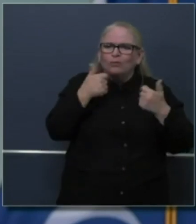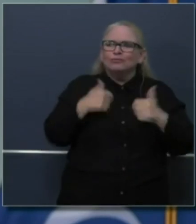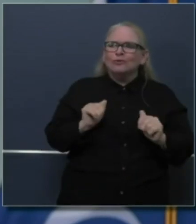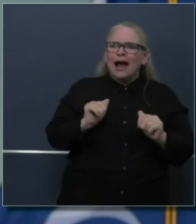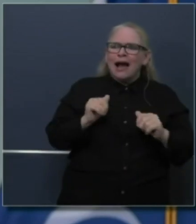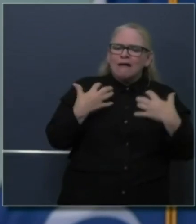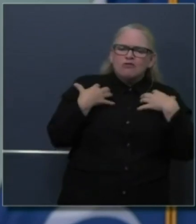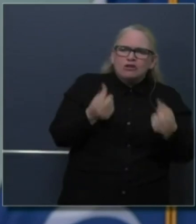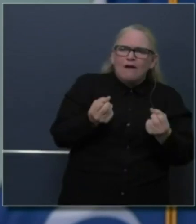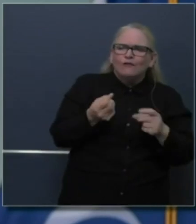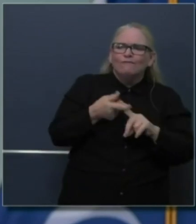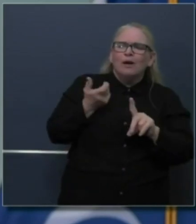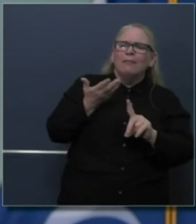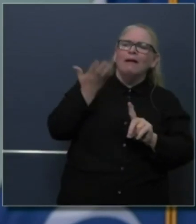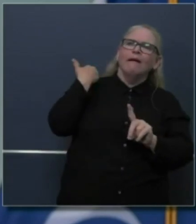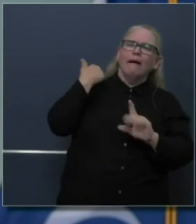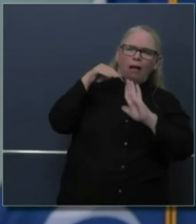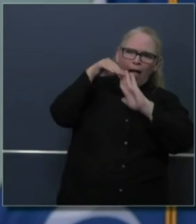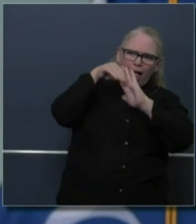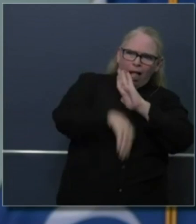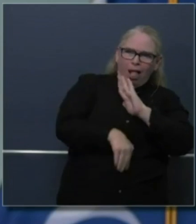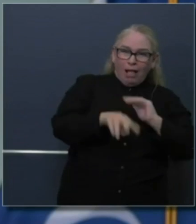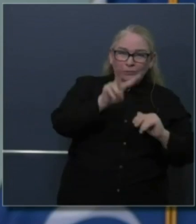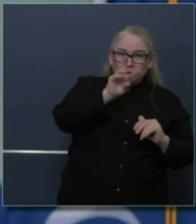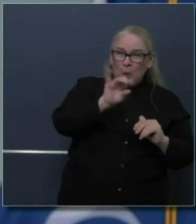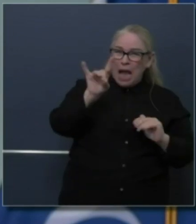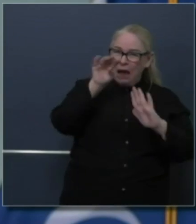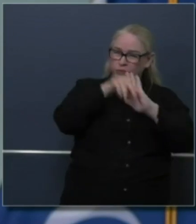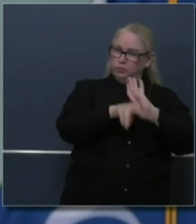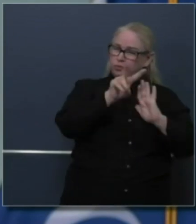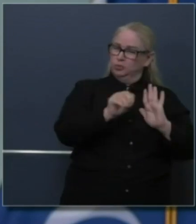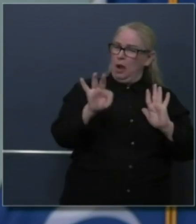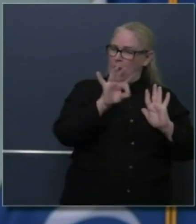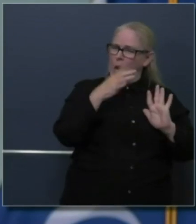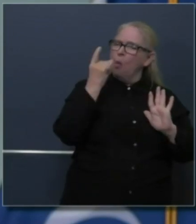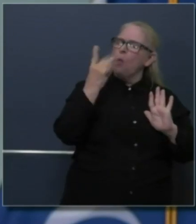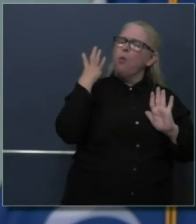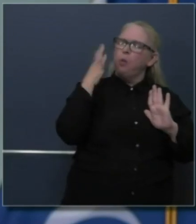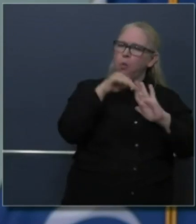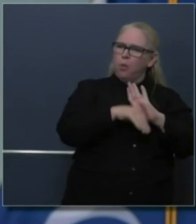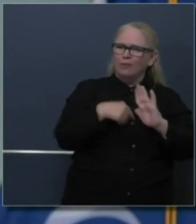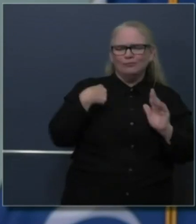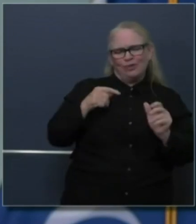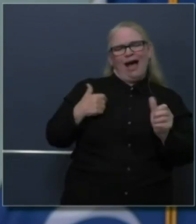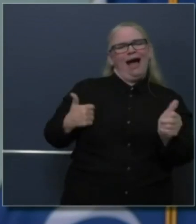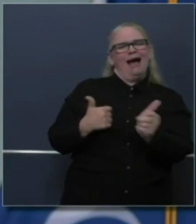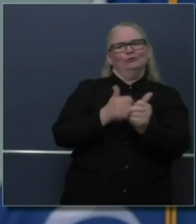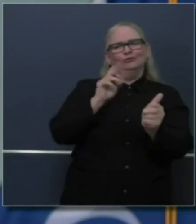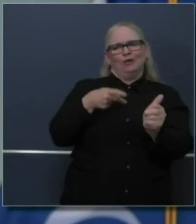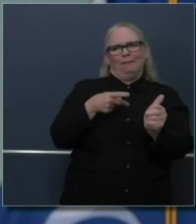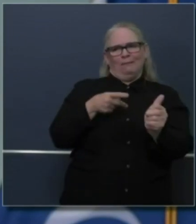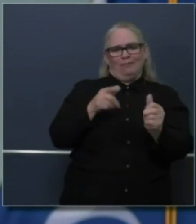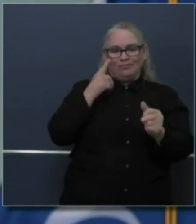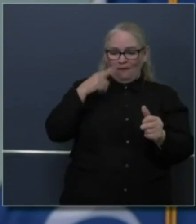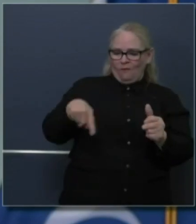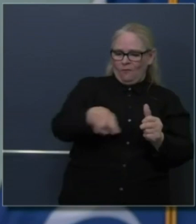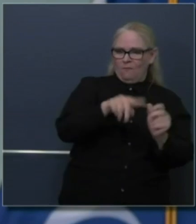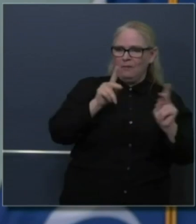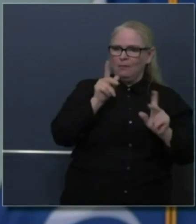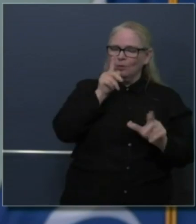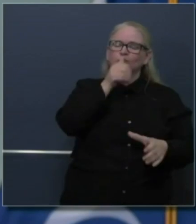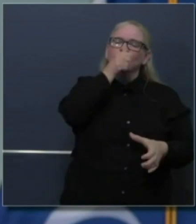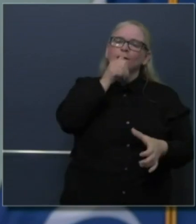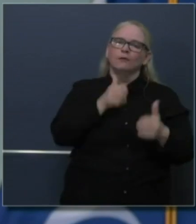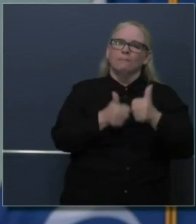2008-2009 Great Recession. We were starting to close some of those gaps and start to address the issue of those disparities and poverty, income